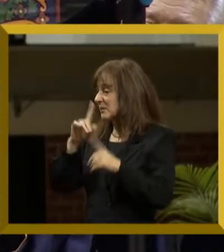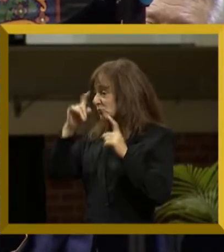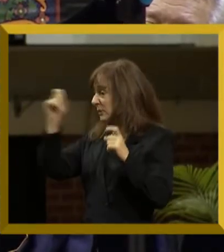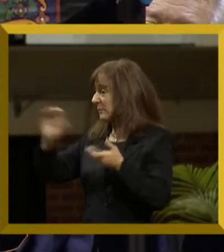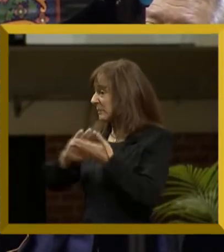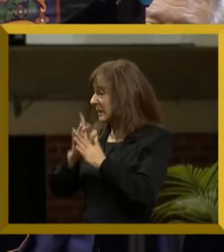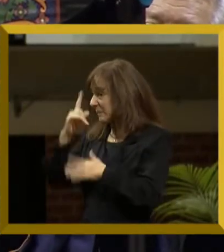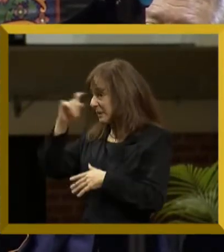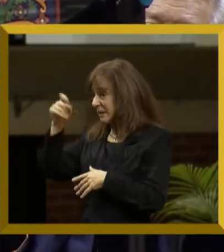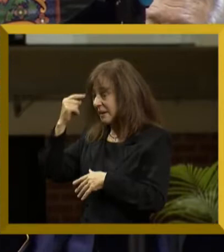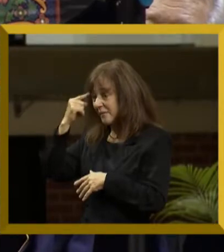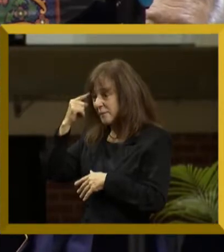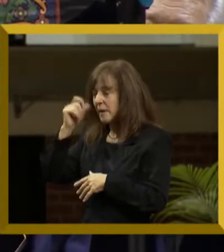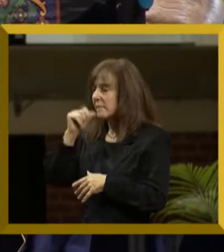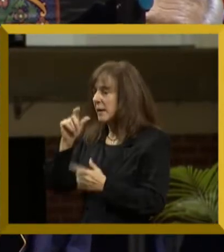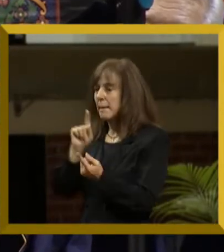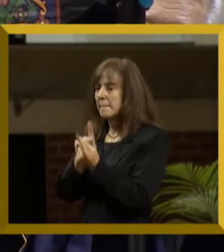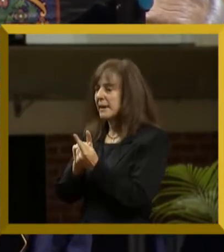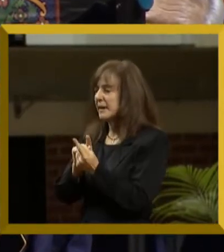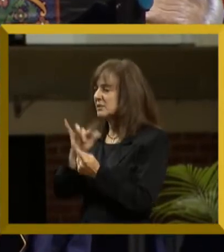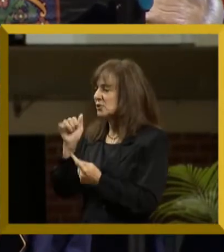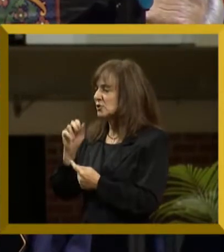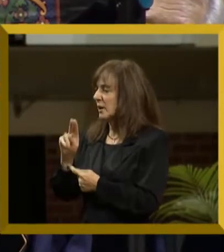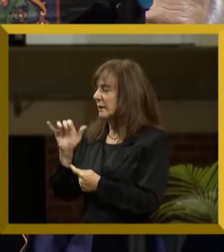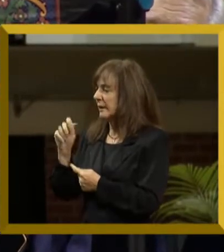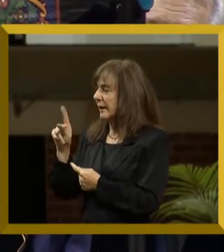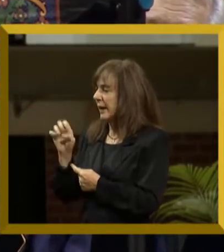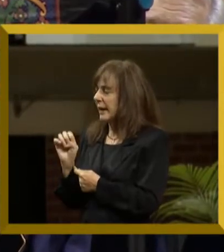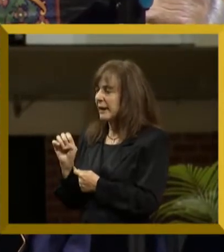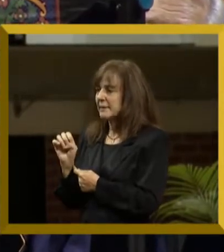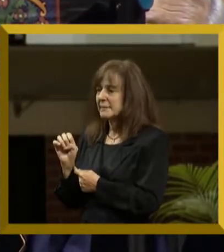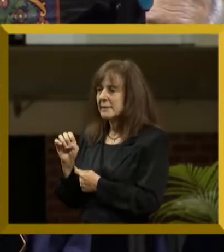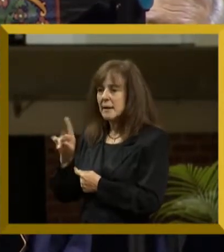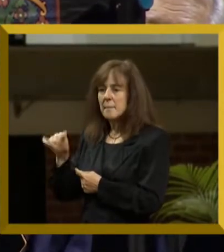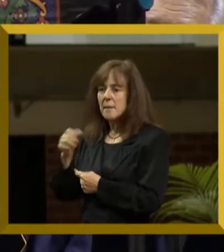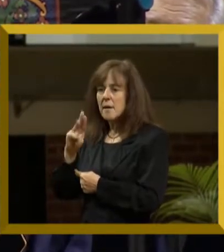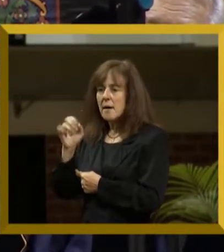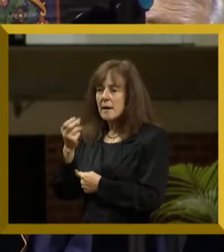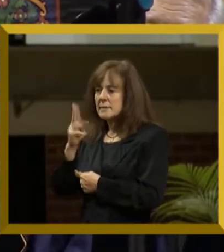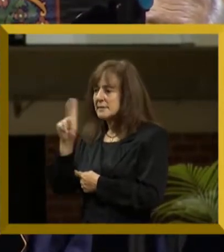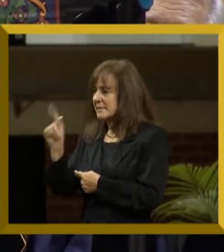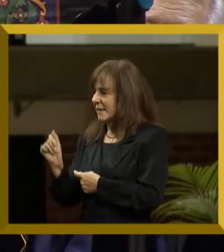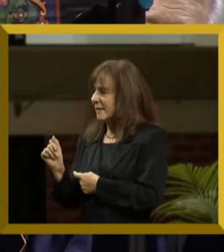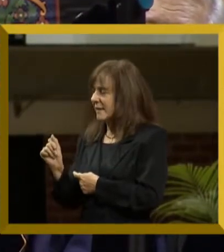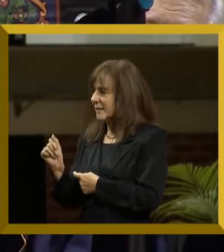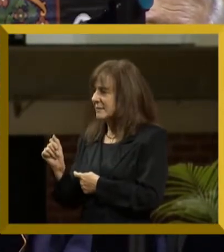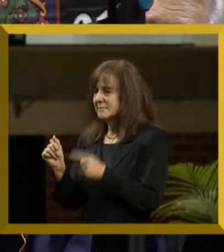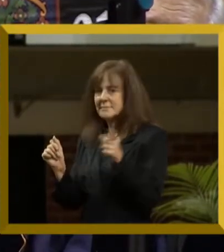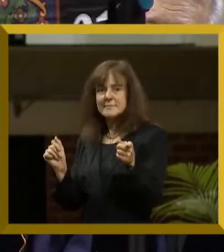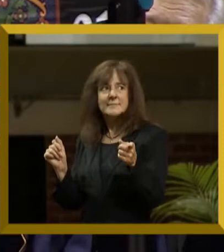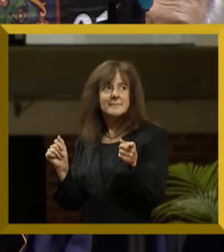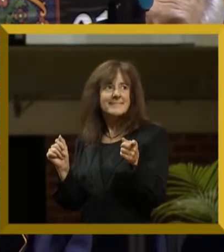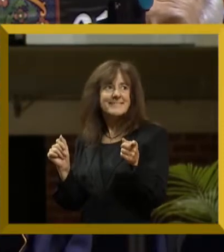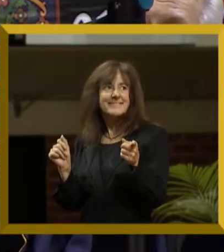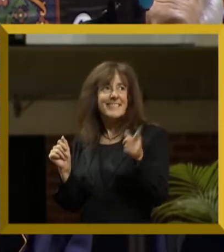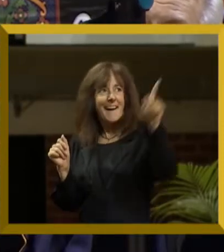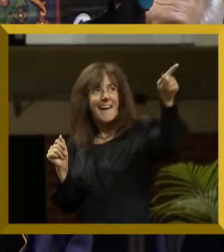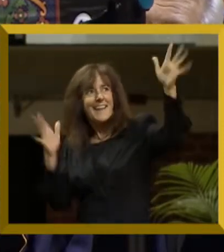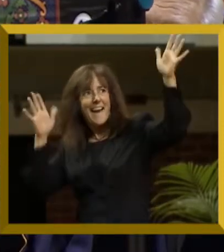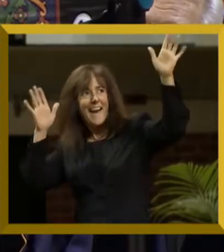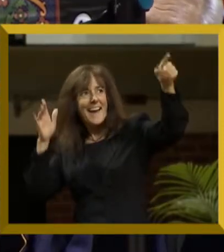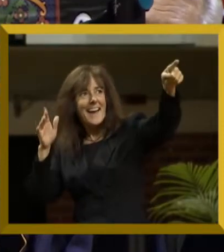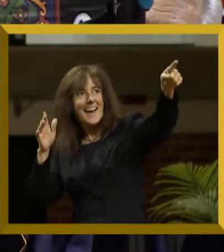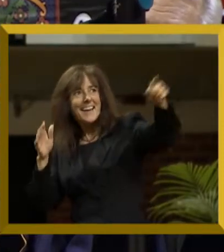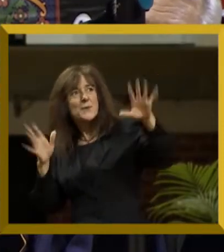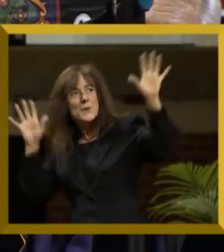governor, I would have not met John Kane IV of Pawhuska. You see, Kane, we've got somebody from